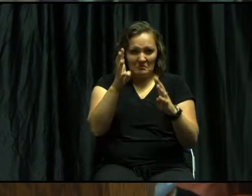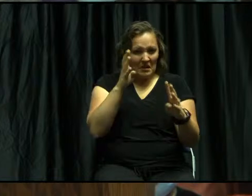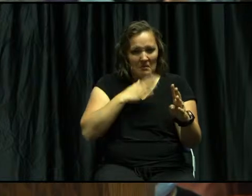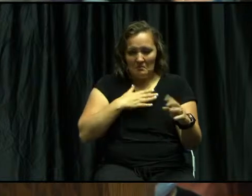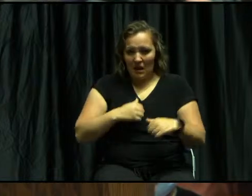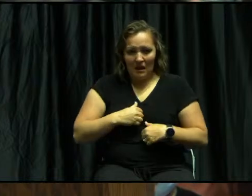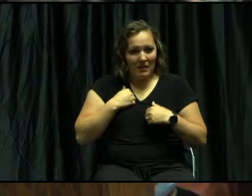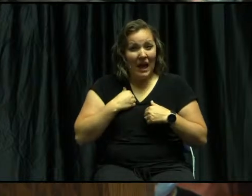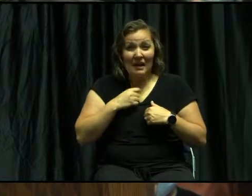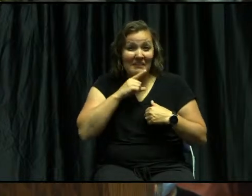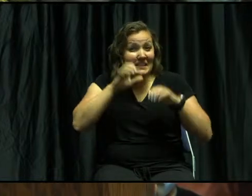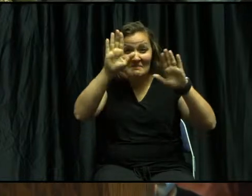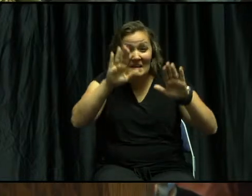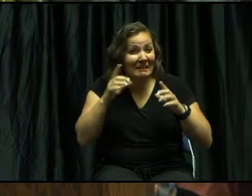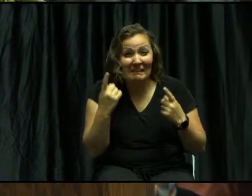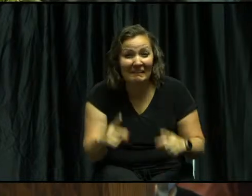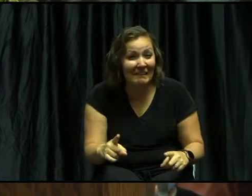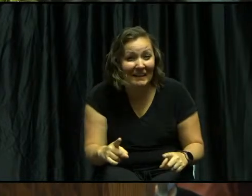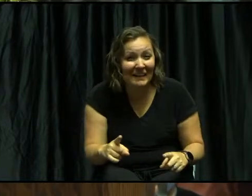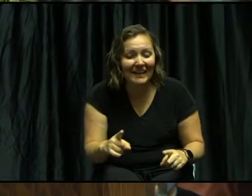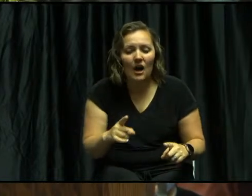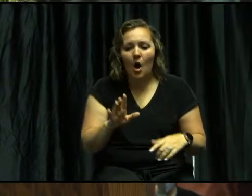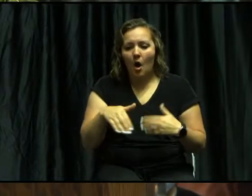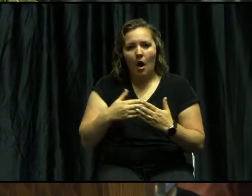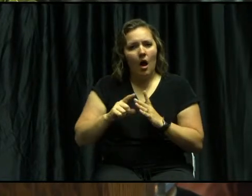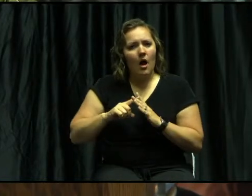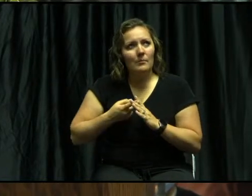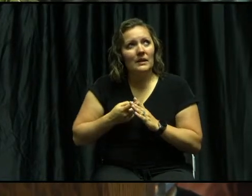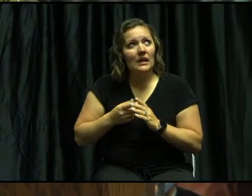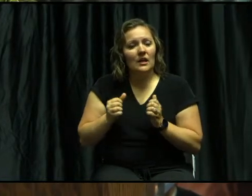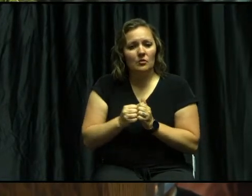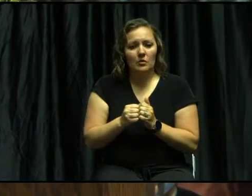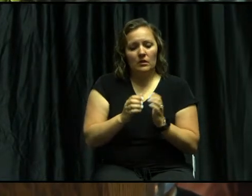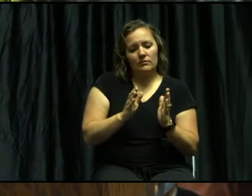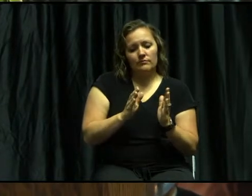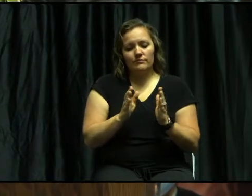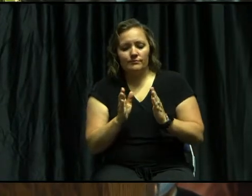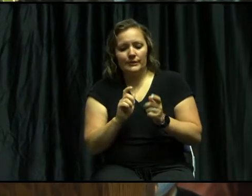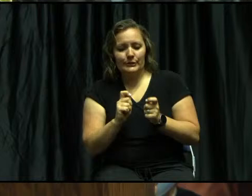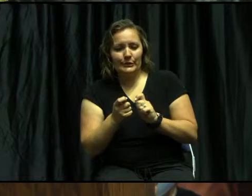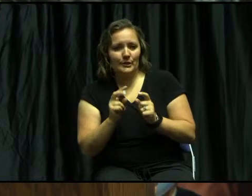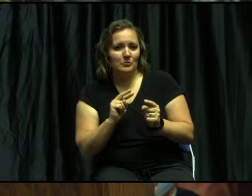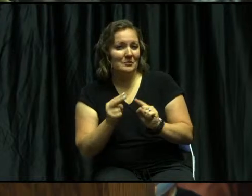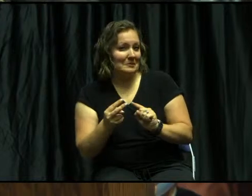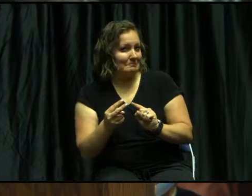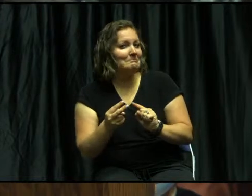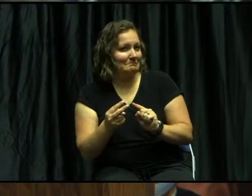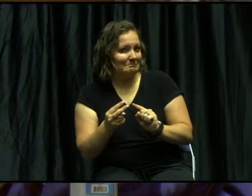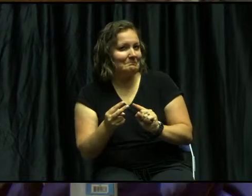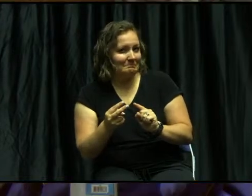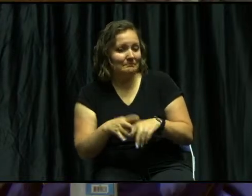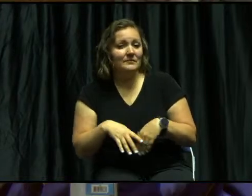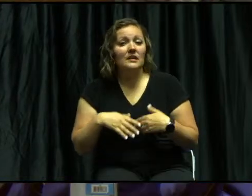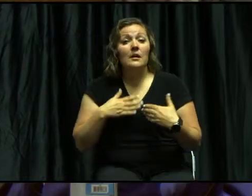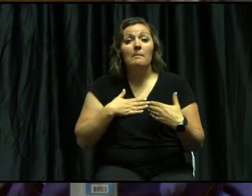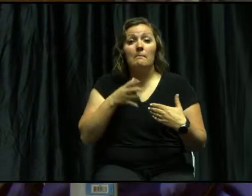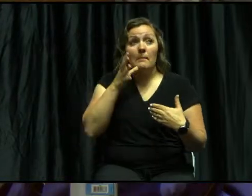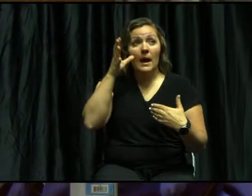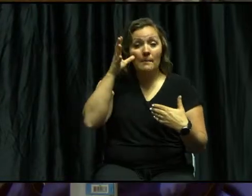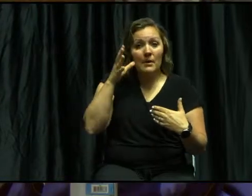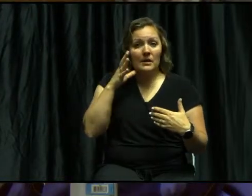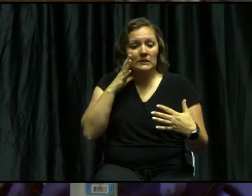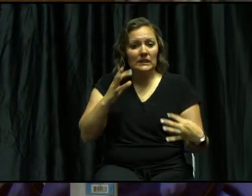a miracle. And it all began with a shift in perception. My parents chose to